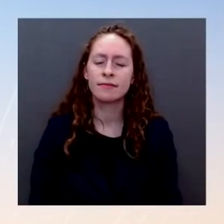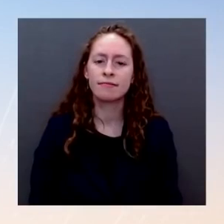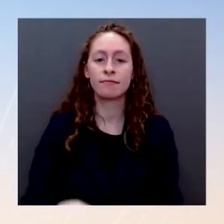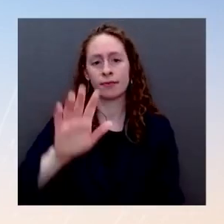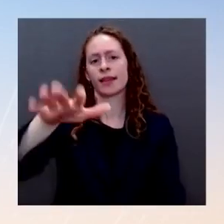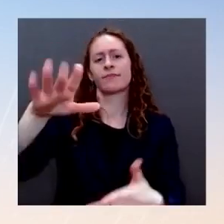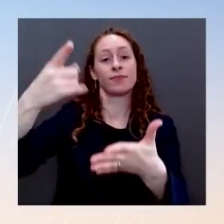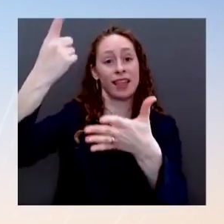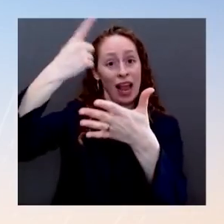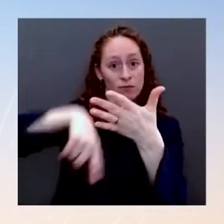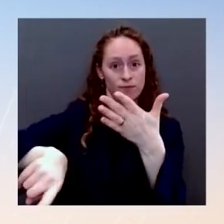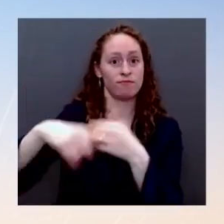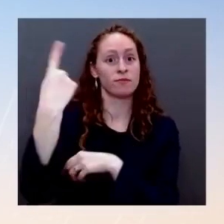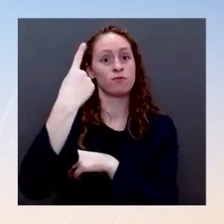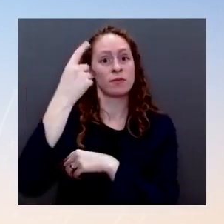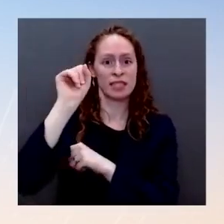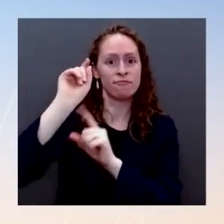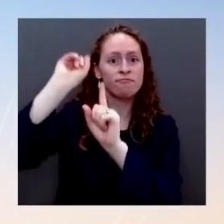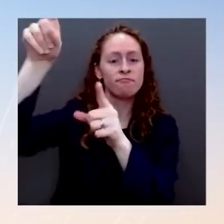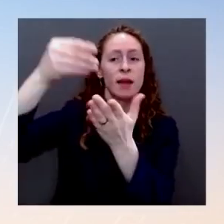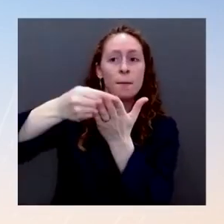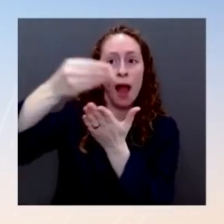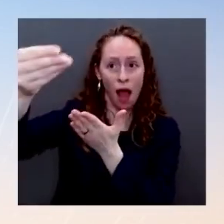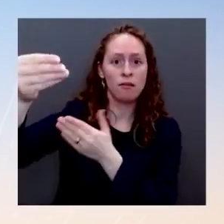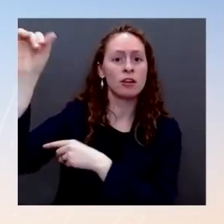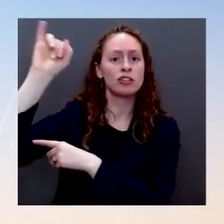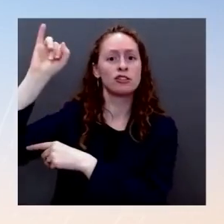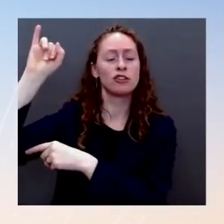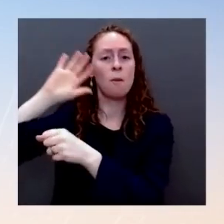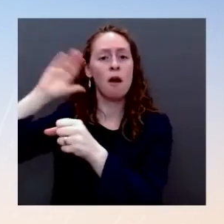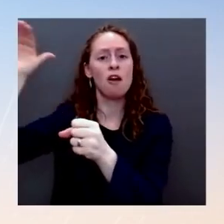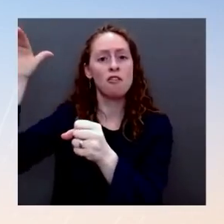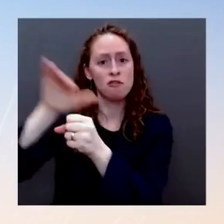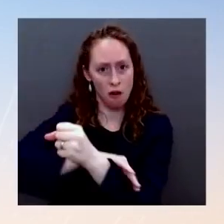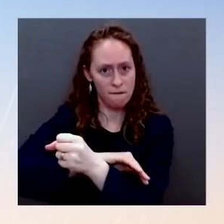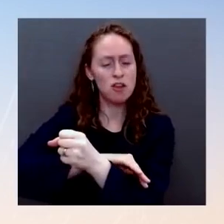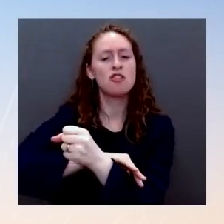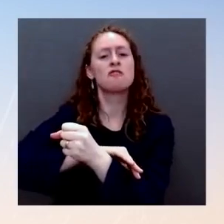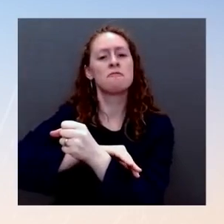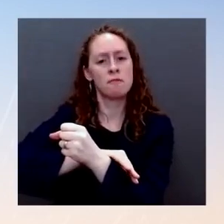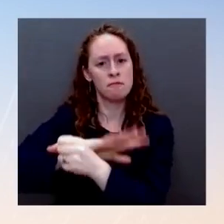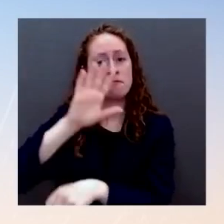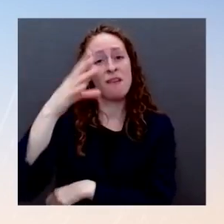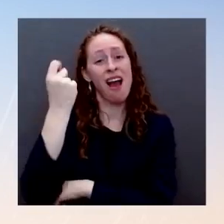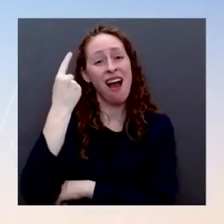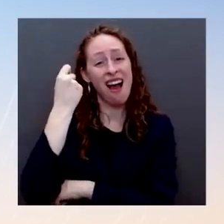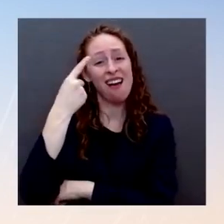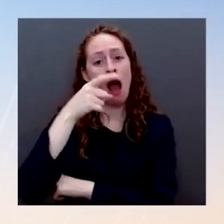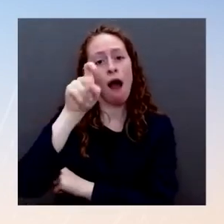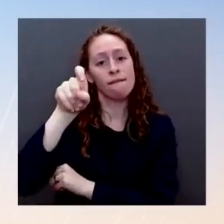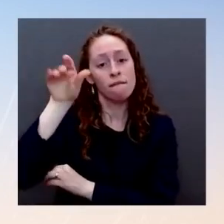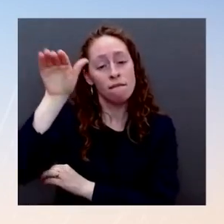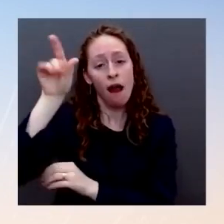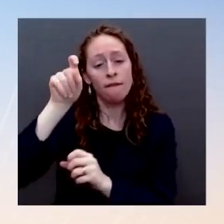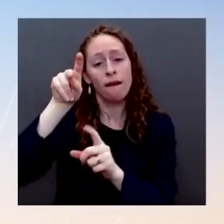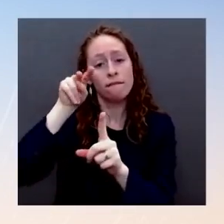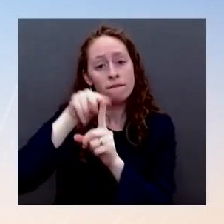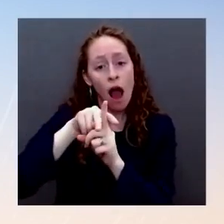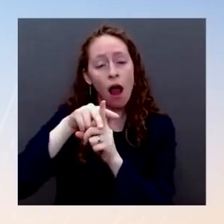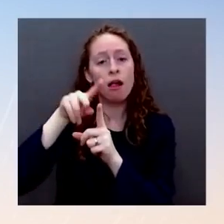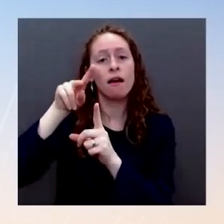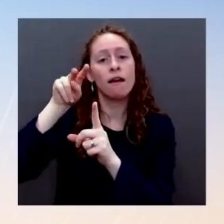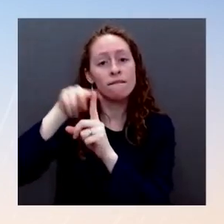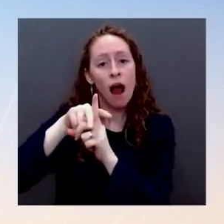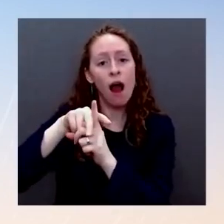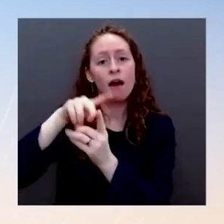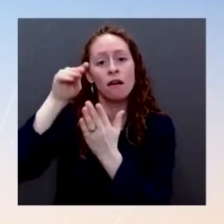correct? That's a good question. I don't have the details of exactly how it would work. I would assume some version of filing a claim or filing paperwork, but I can get